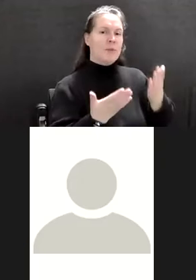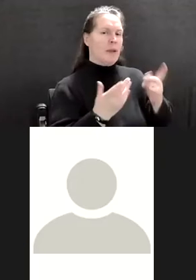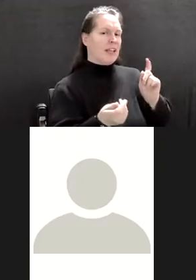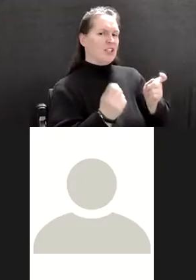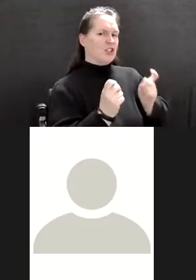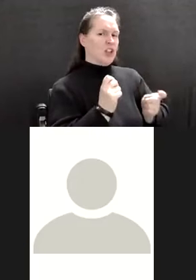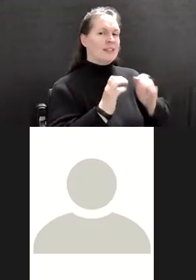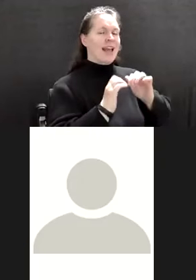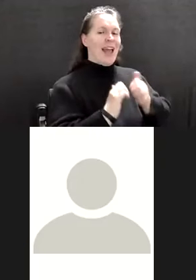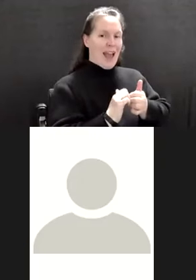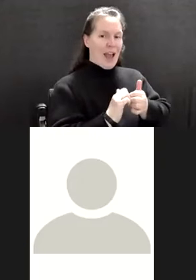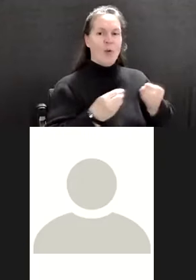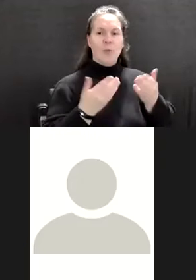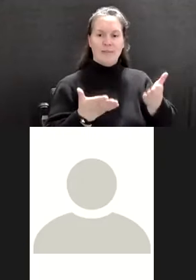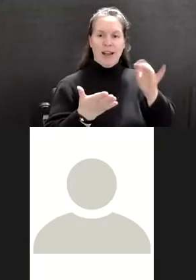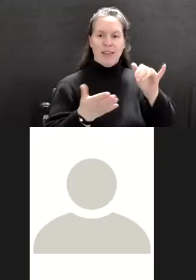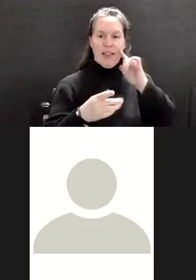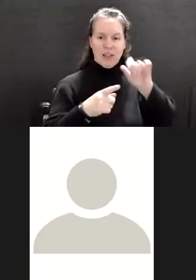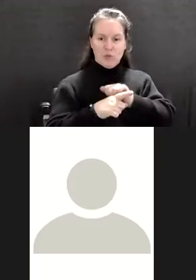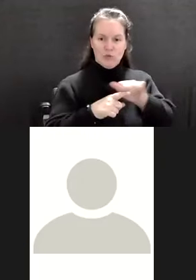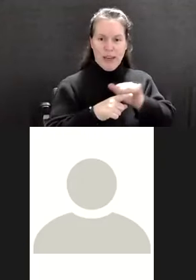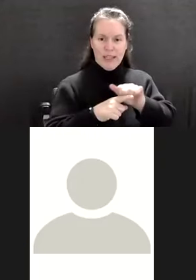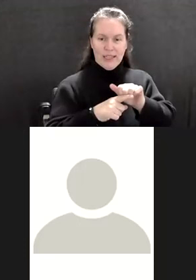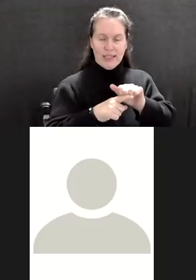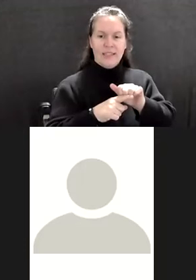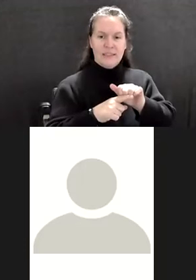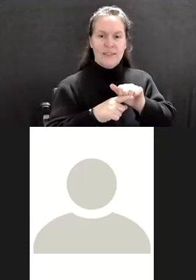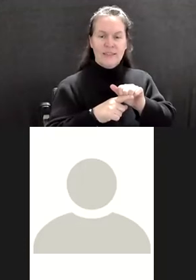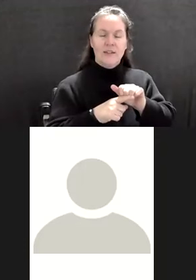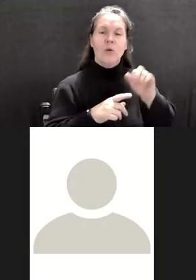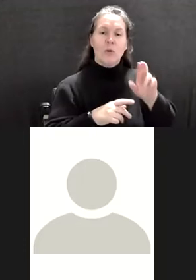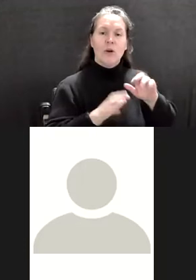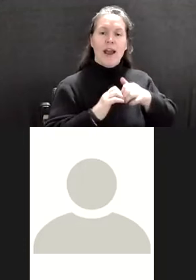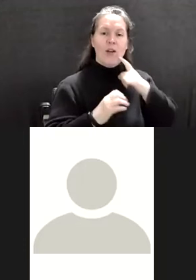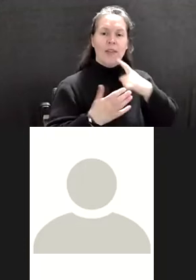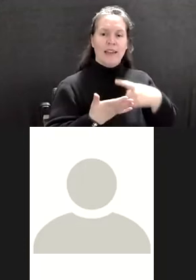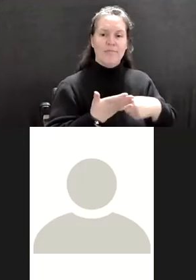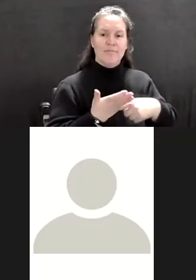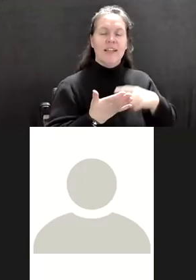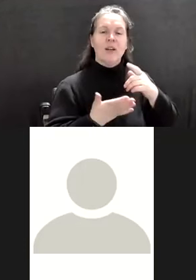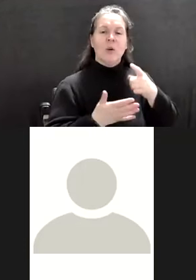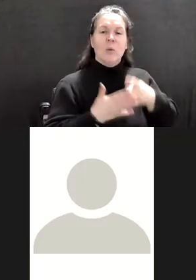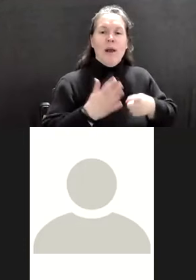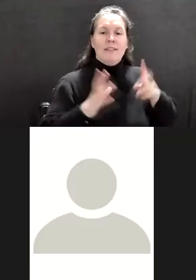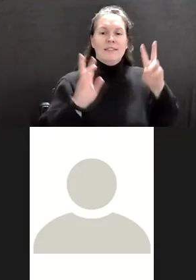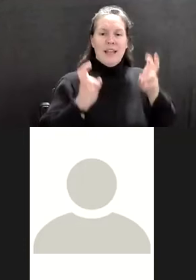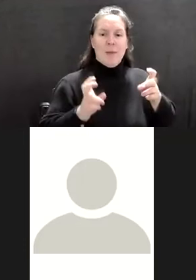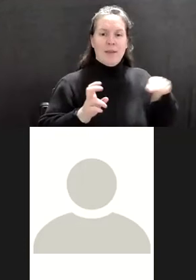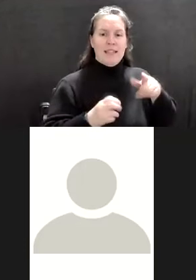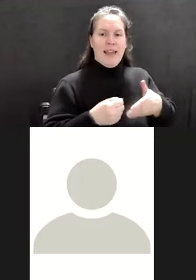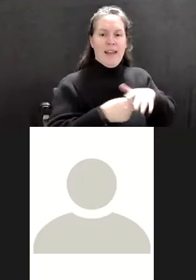provide that training or what they, you know, what topics they cover, as long as they're meeting what we put in rule